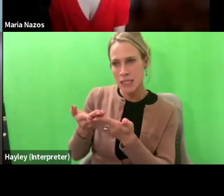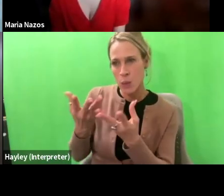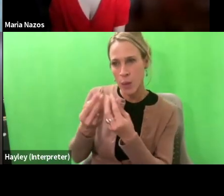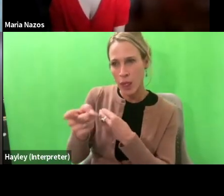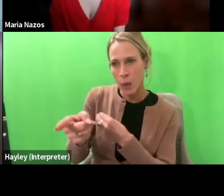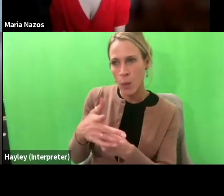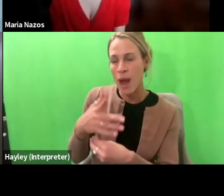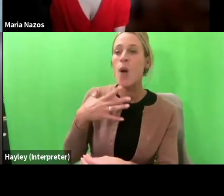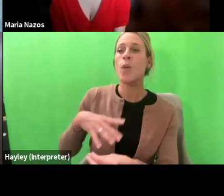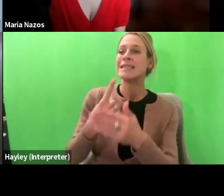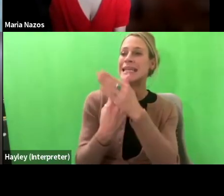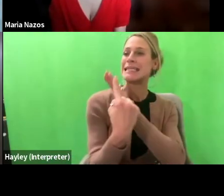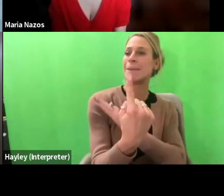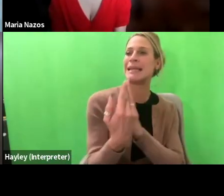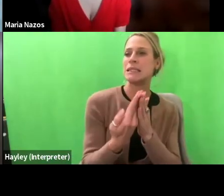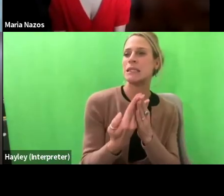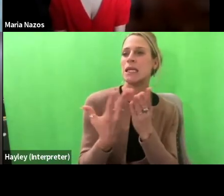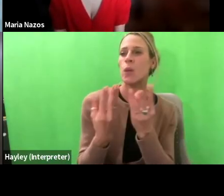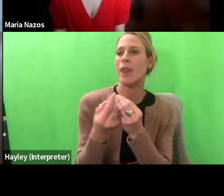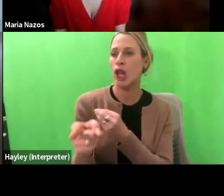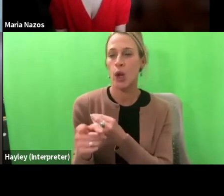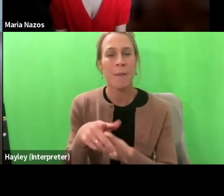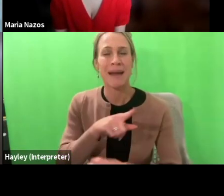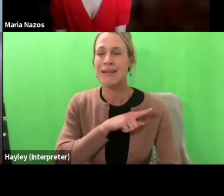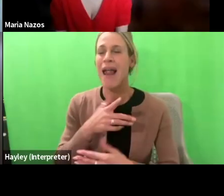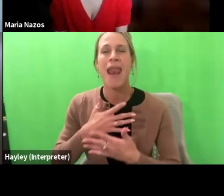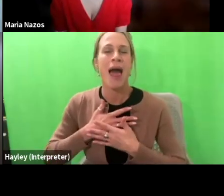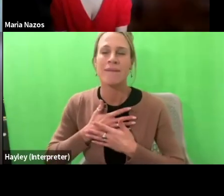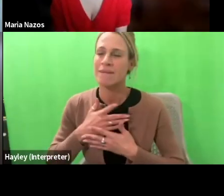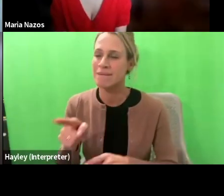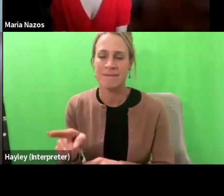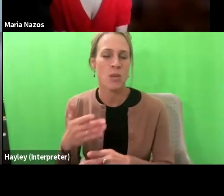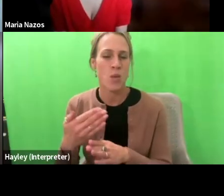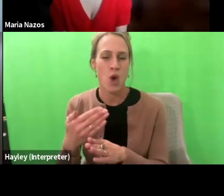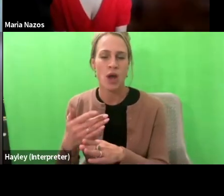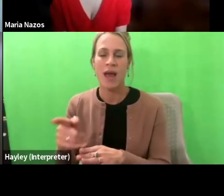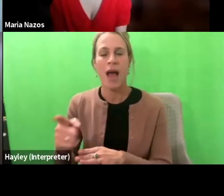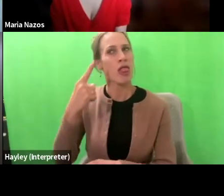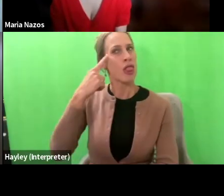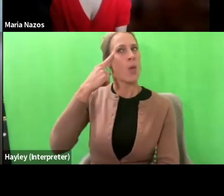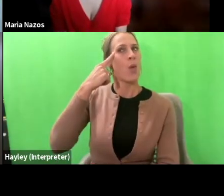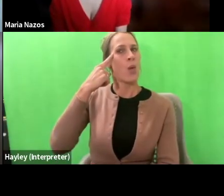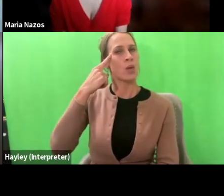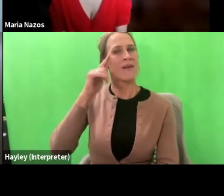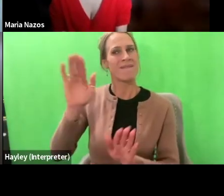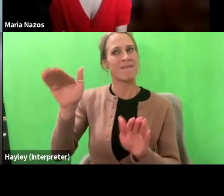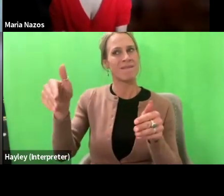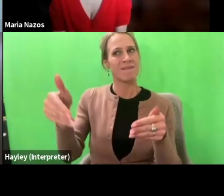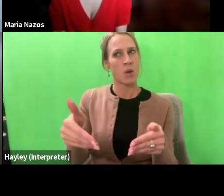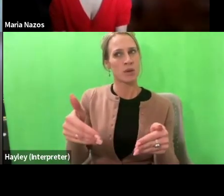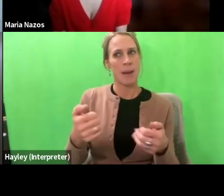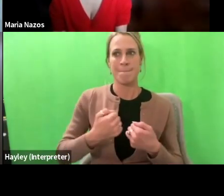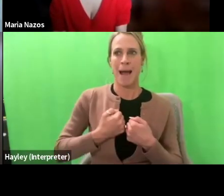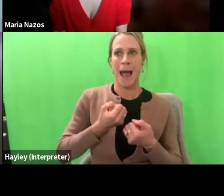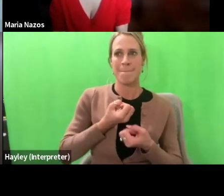like to do an independent study with you. And I assumed that we would be focusing on my own poetry. And he said,